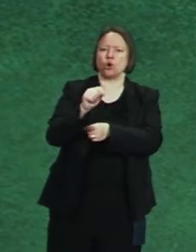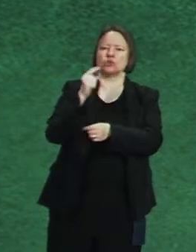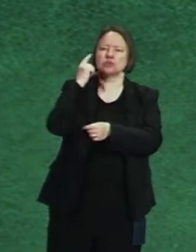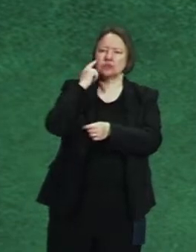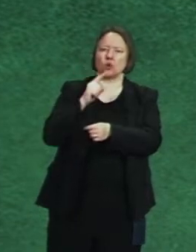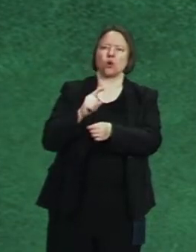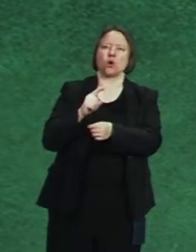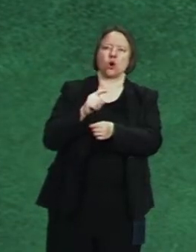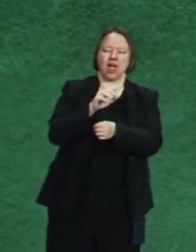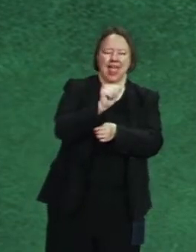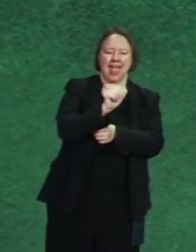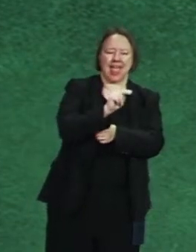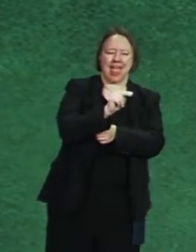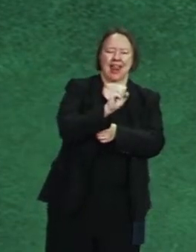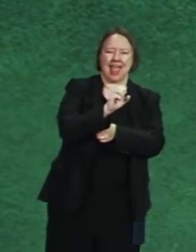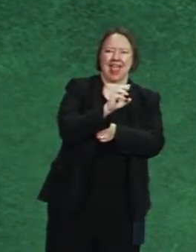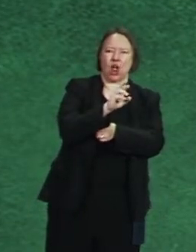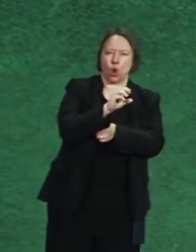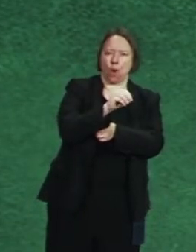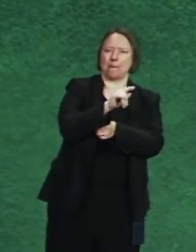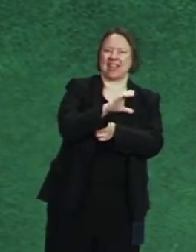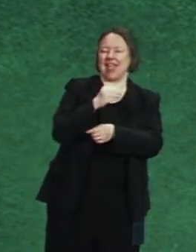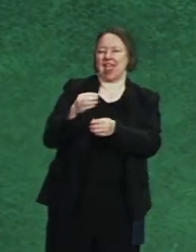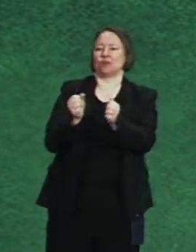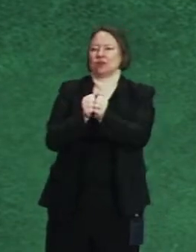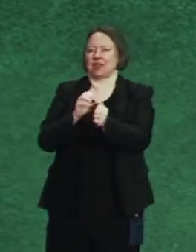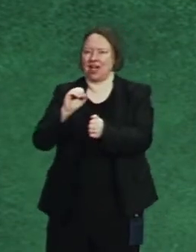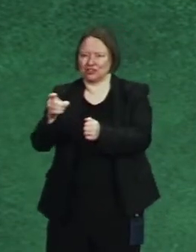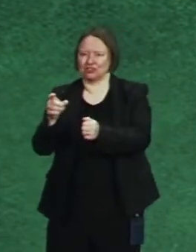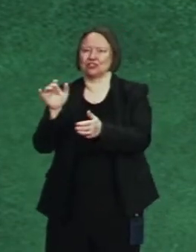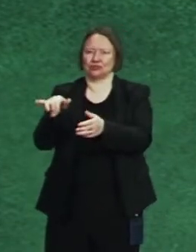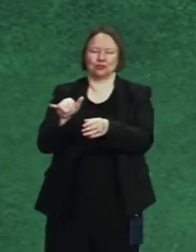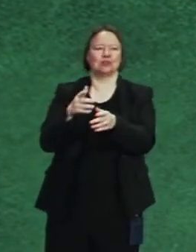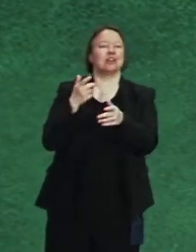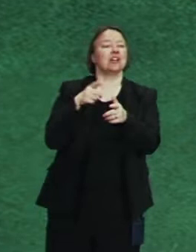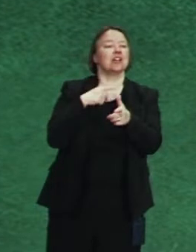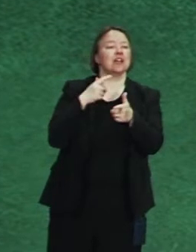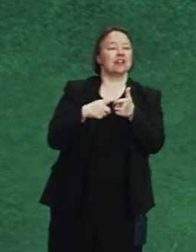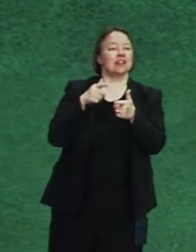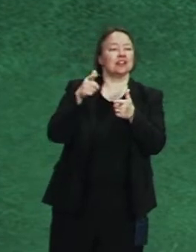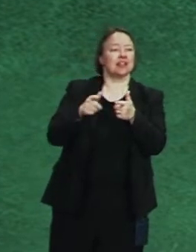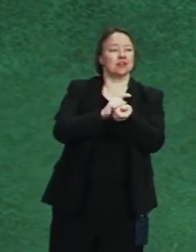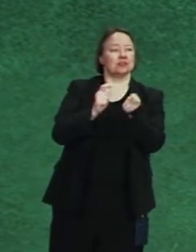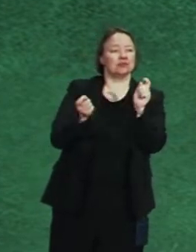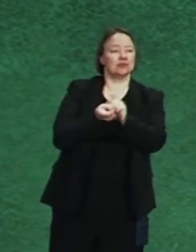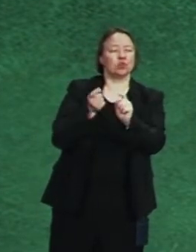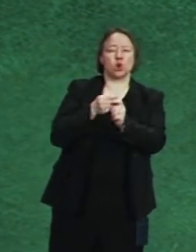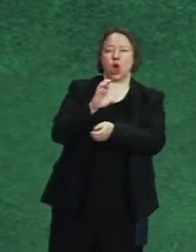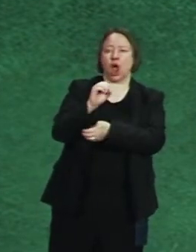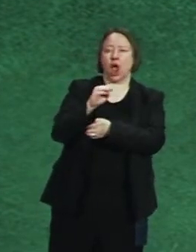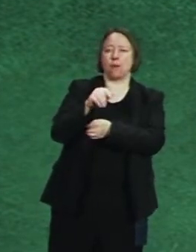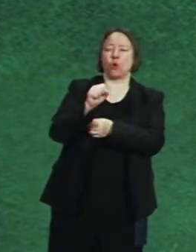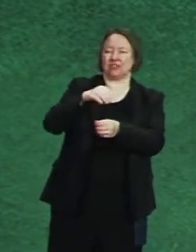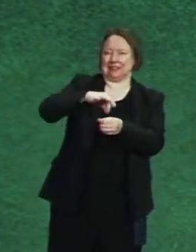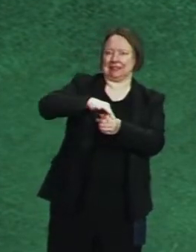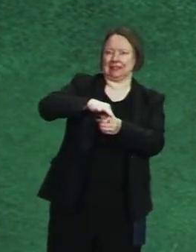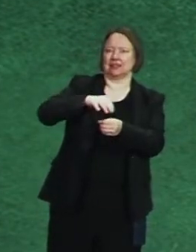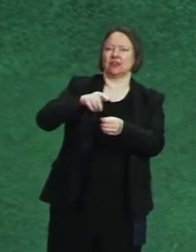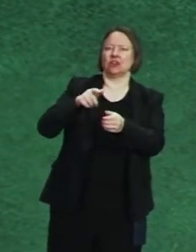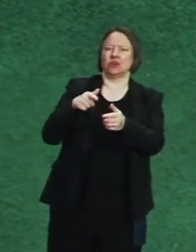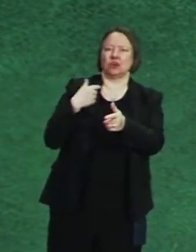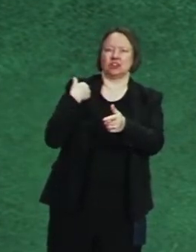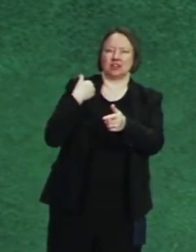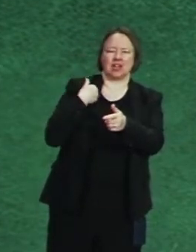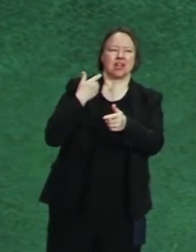and anaerobic processes. We will obtain compost from our partner company and convert it into compost tea, which will serve as a soluble